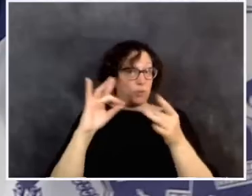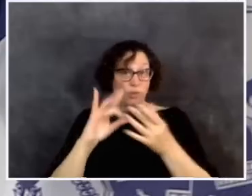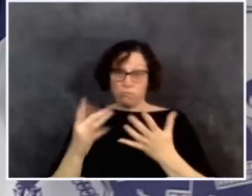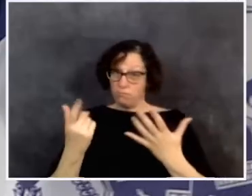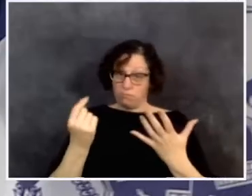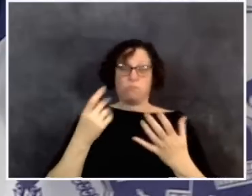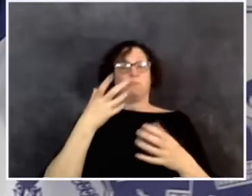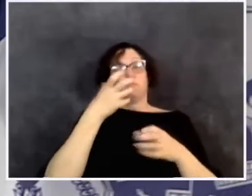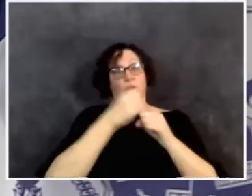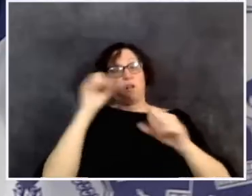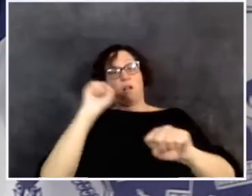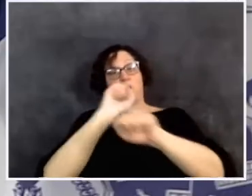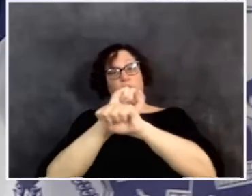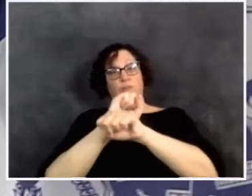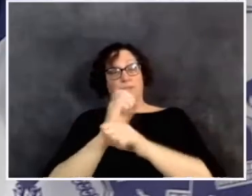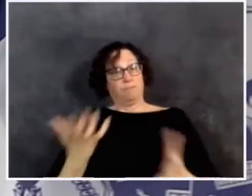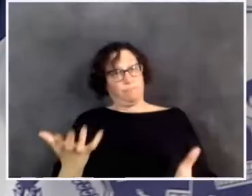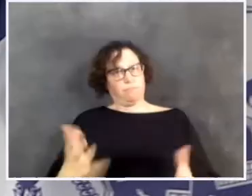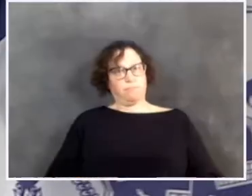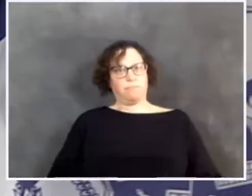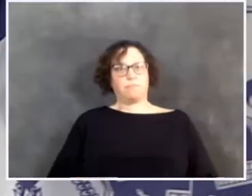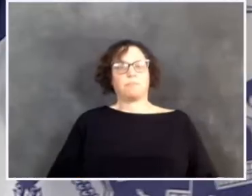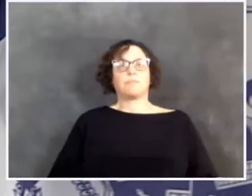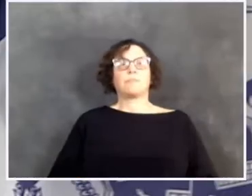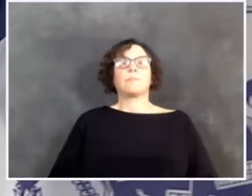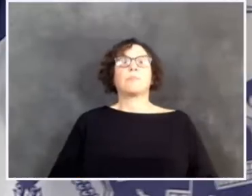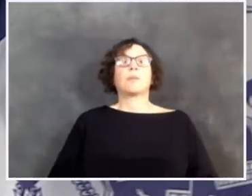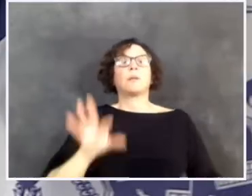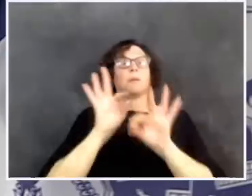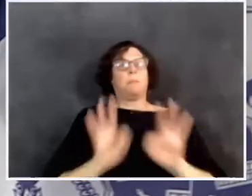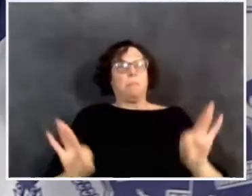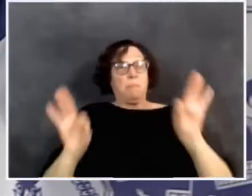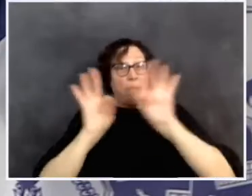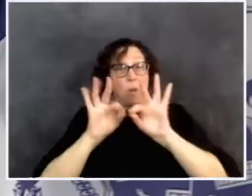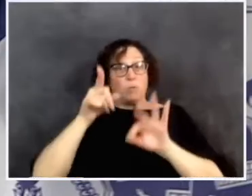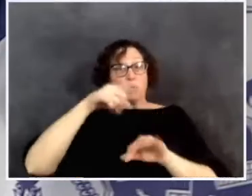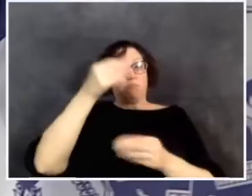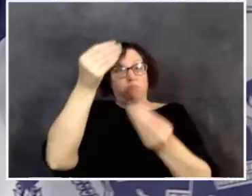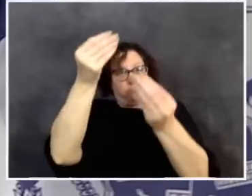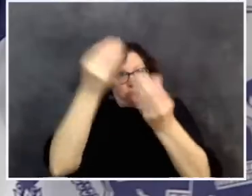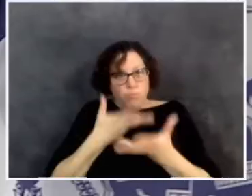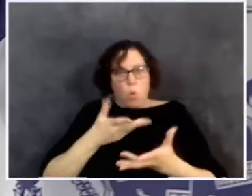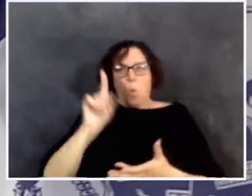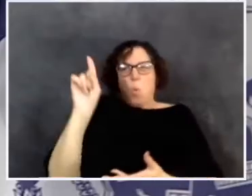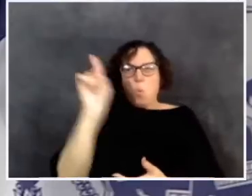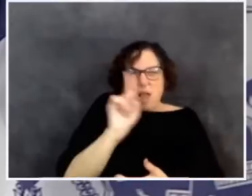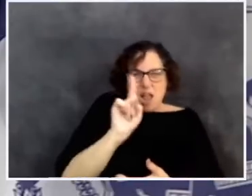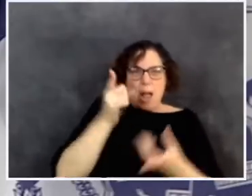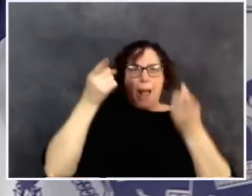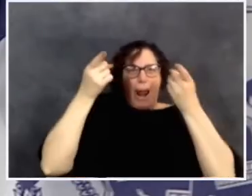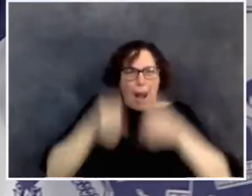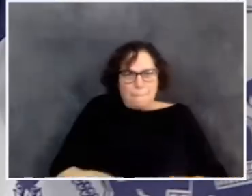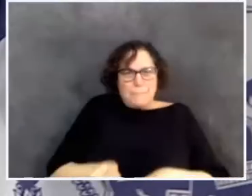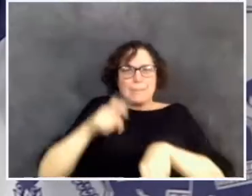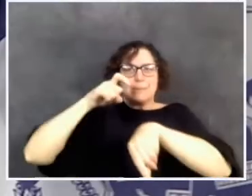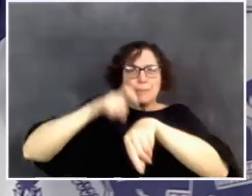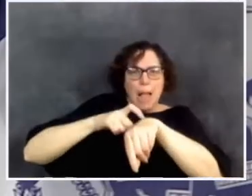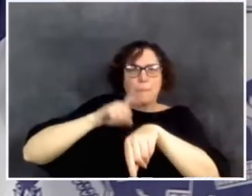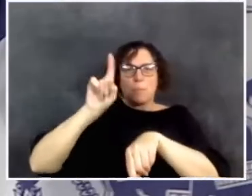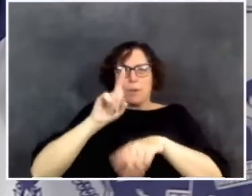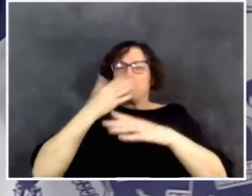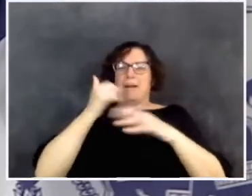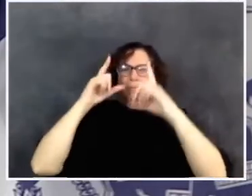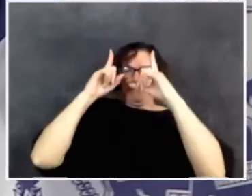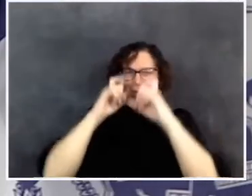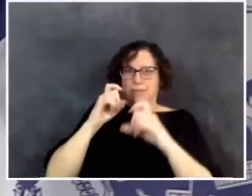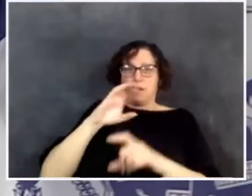locations. Commissioner Shea has been abundantly clear that there will be full enforcement. And anyone who gives me a